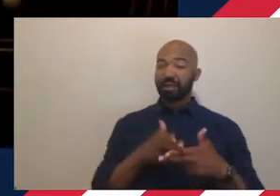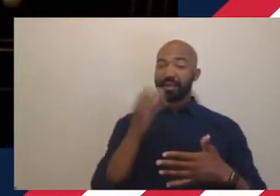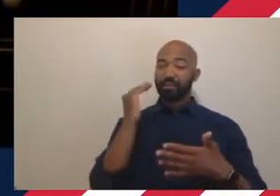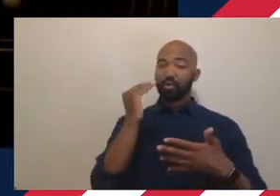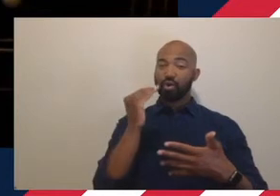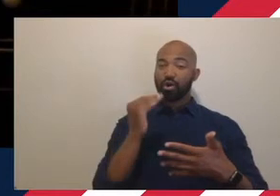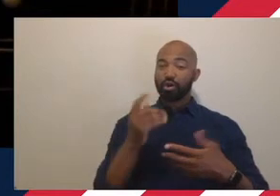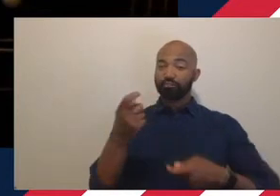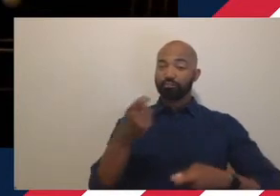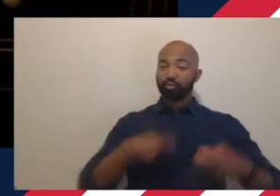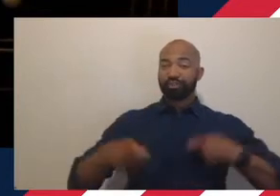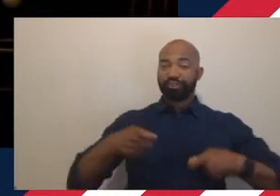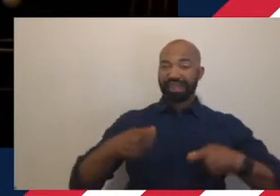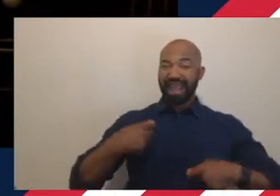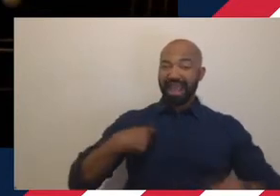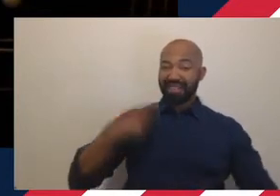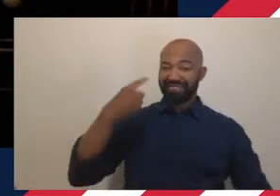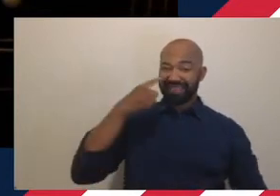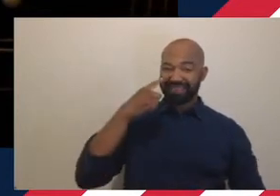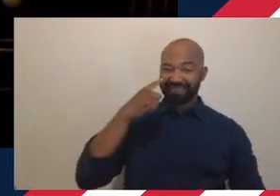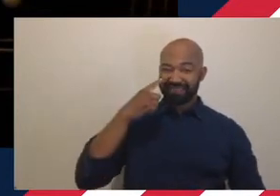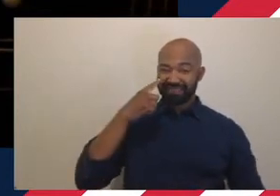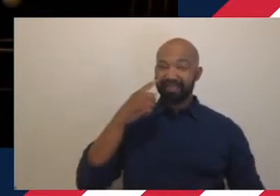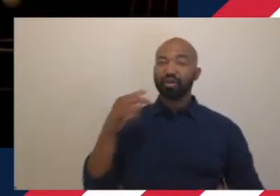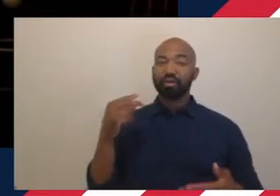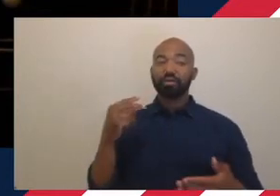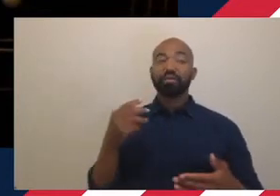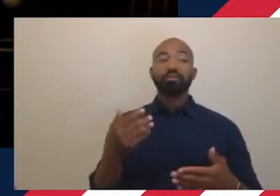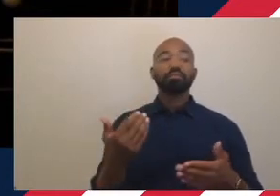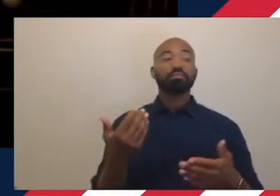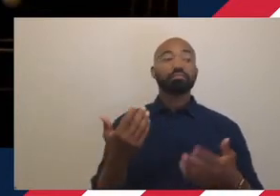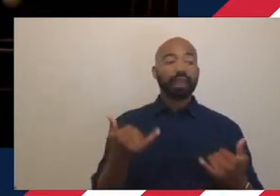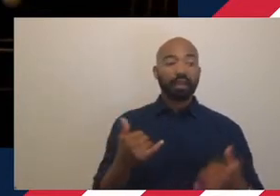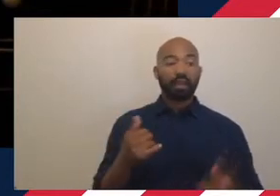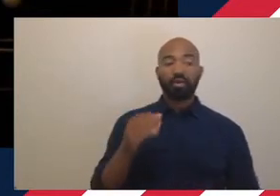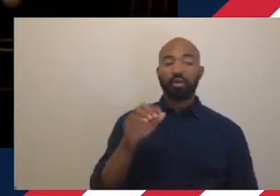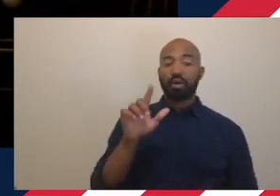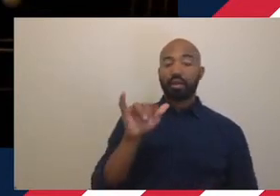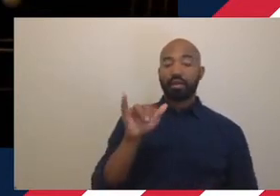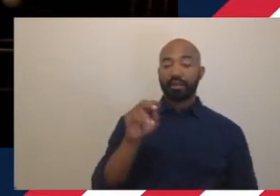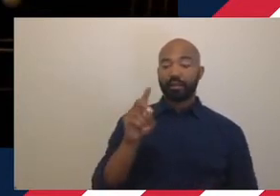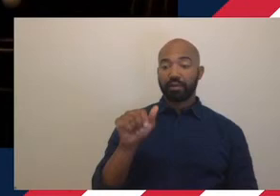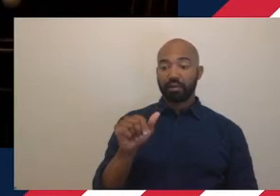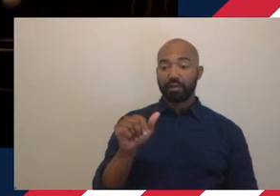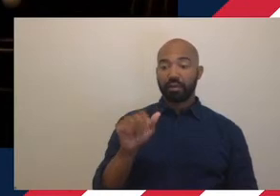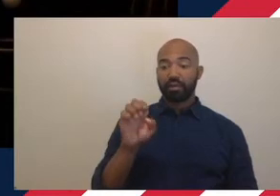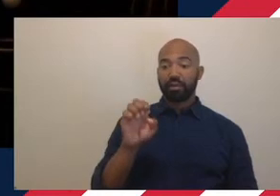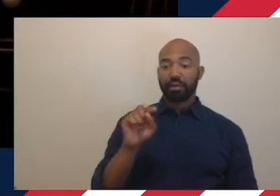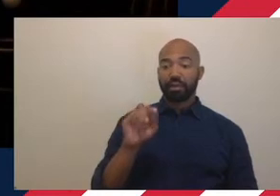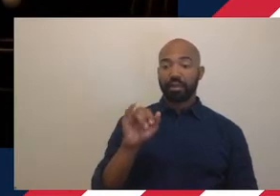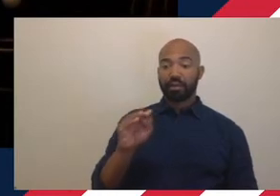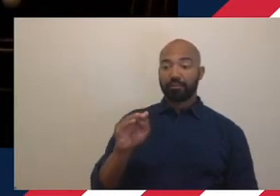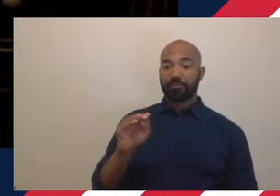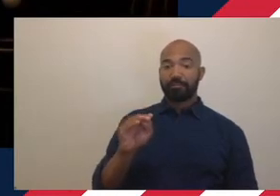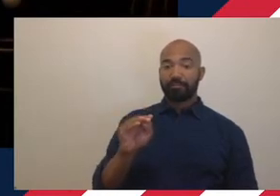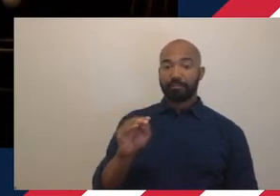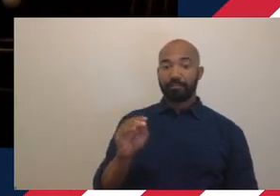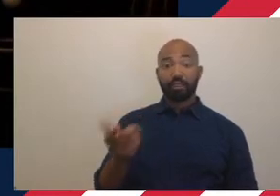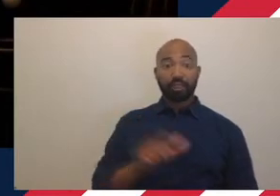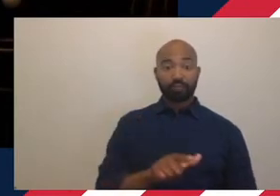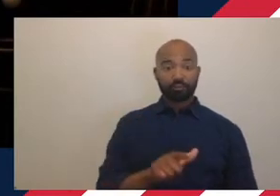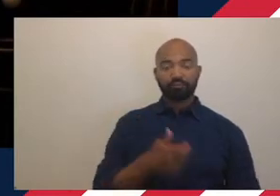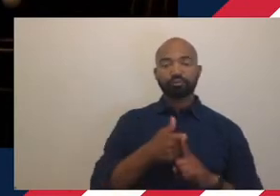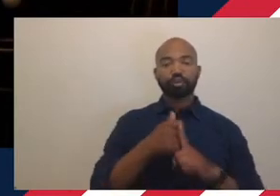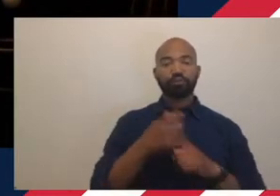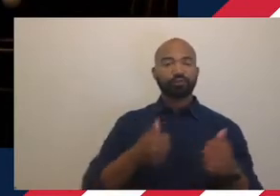right. Linda Edam is going to come up next. She is the Senior